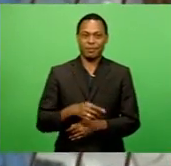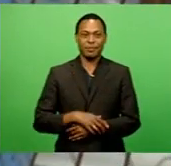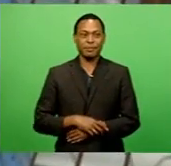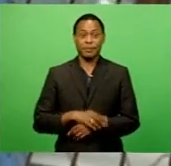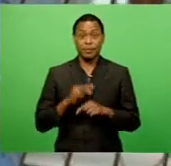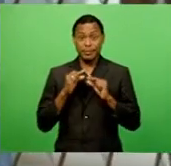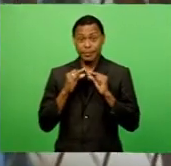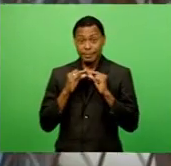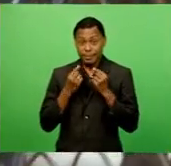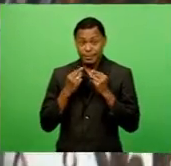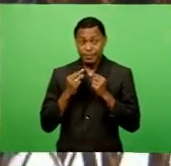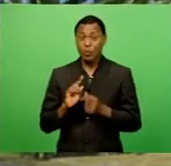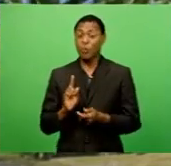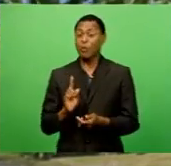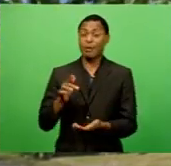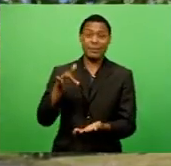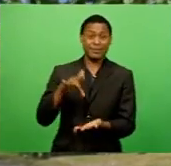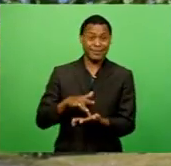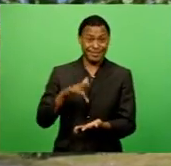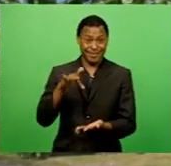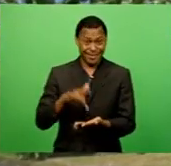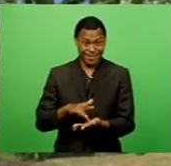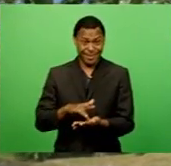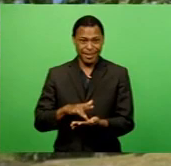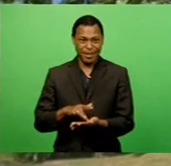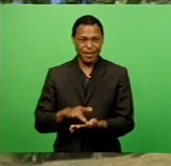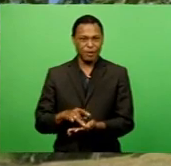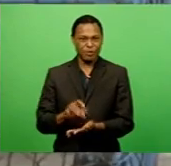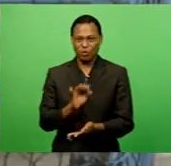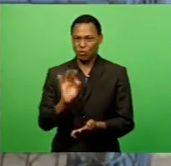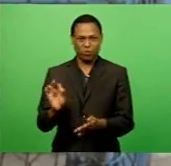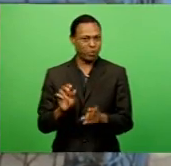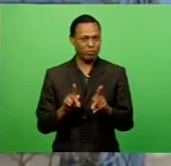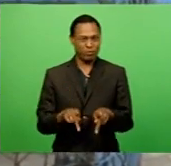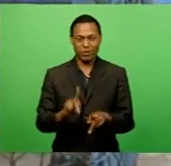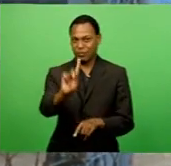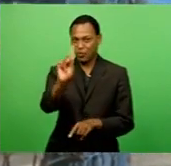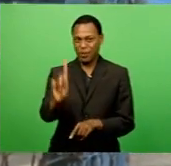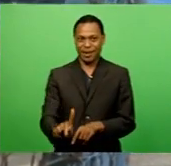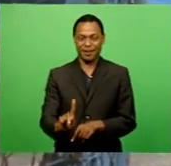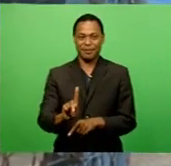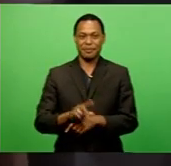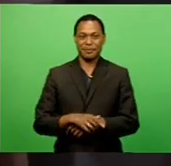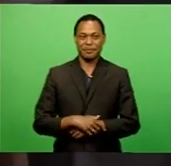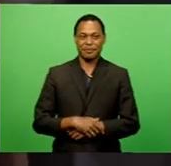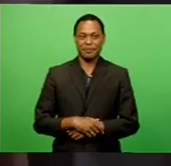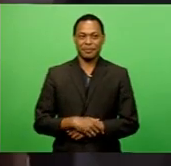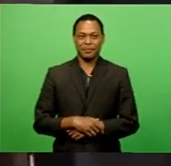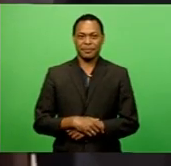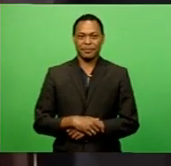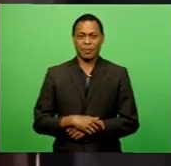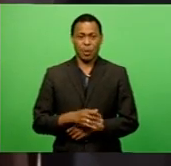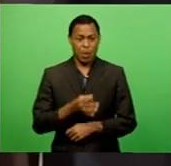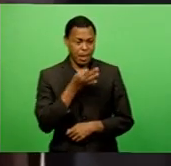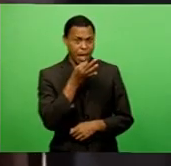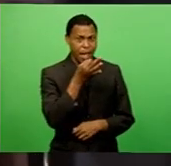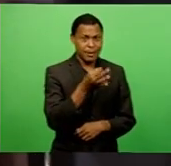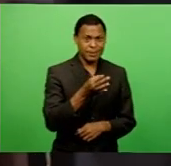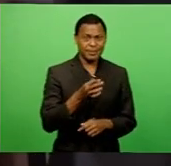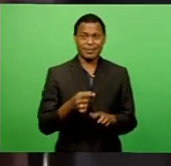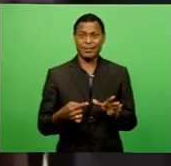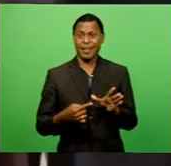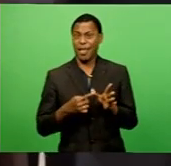who is at the center of the dispute, was not present at the church today. FBC News has attempted to speak with AOG